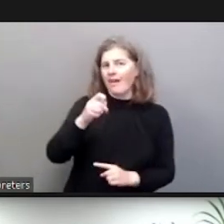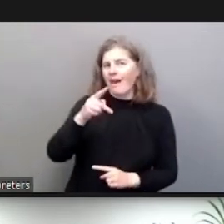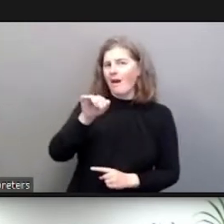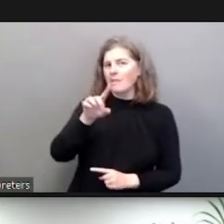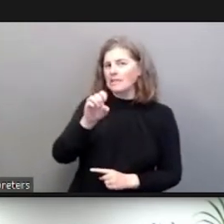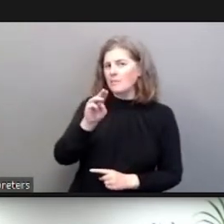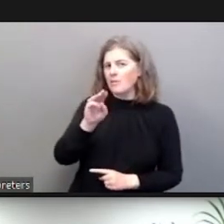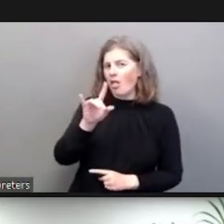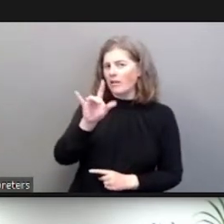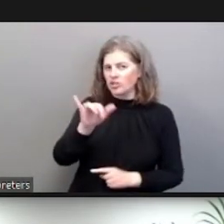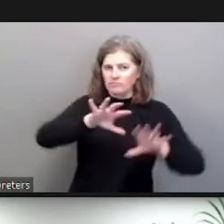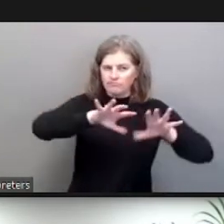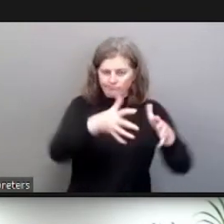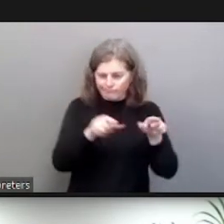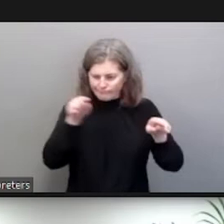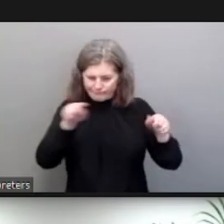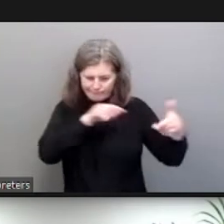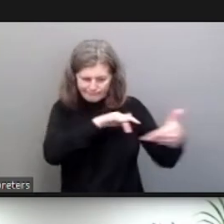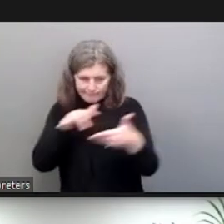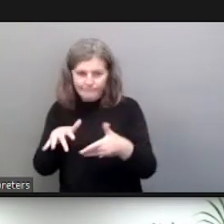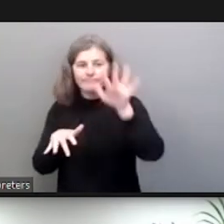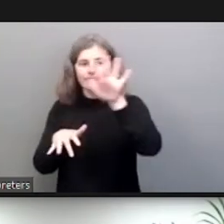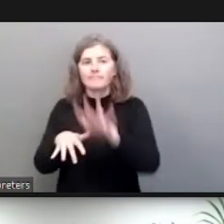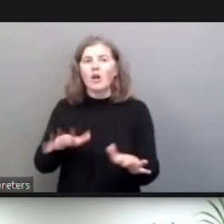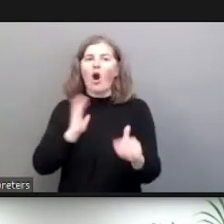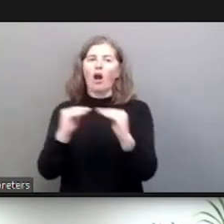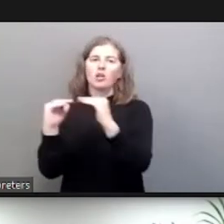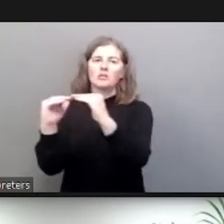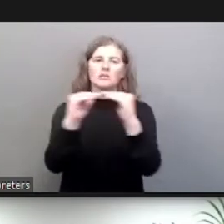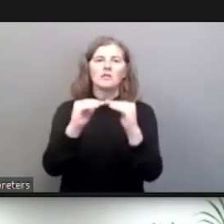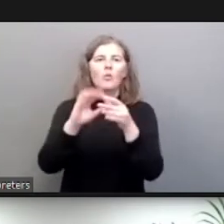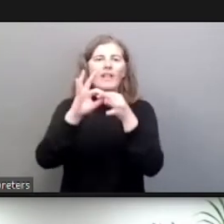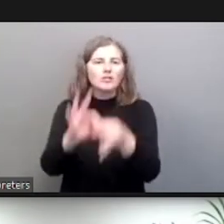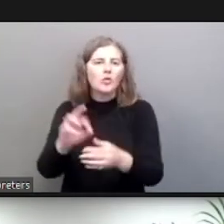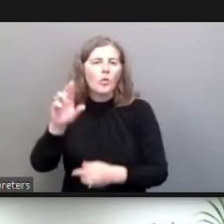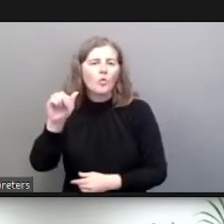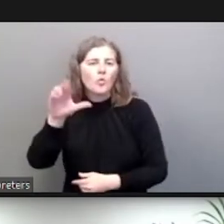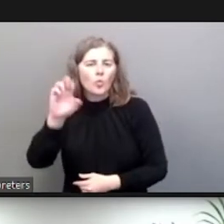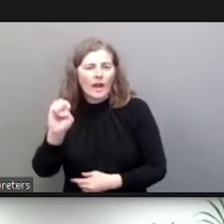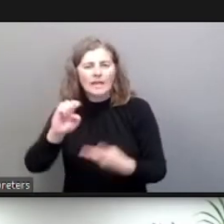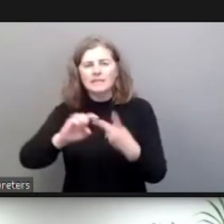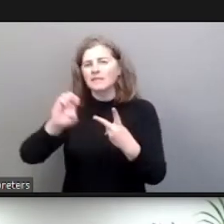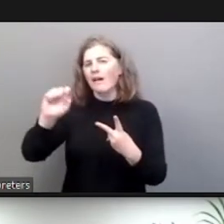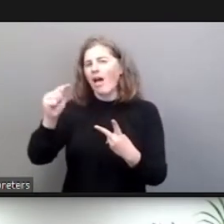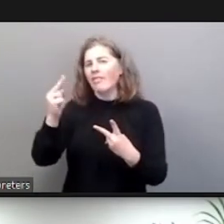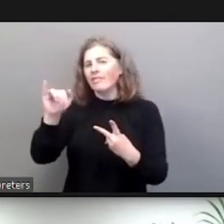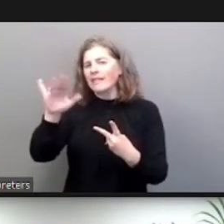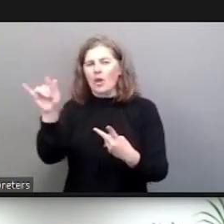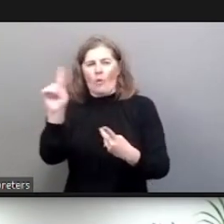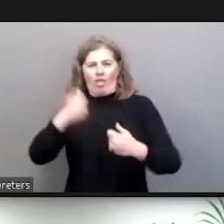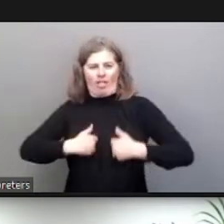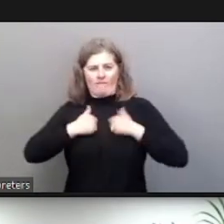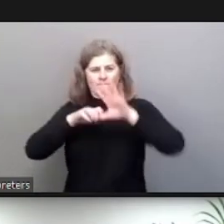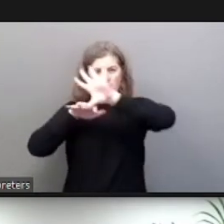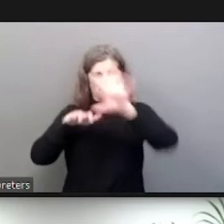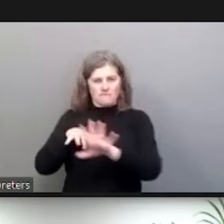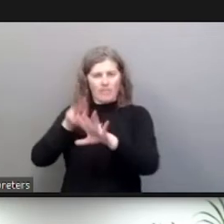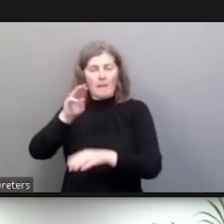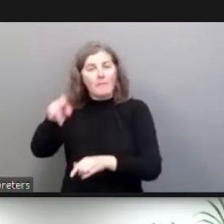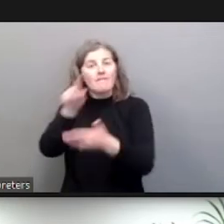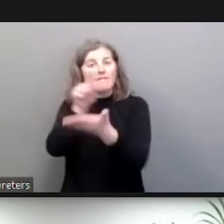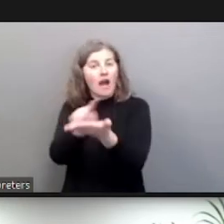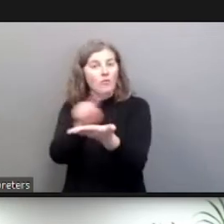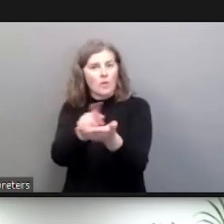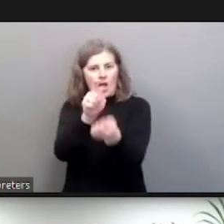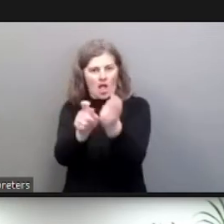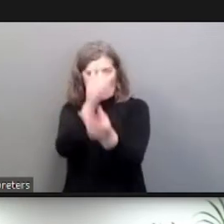Division. So here's our vaccine equity data on race and ethnicity and geography. And so that's done every week.